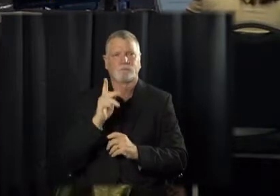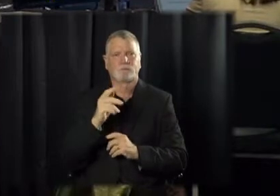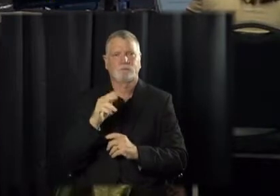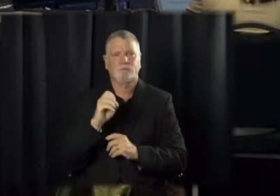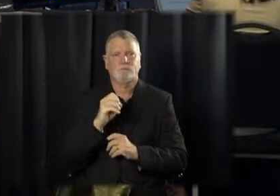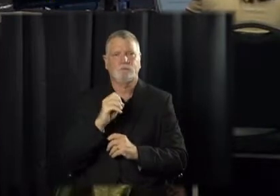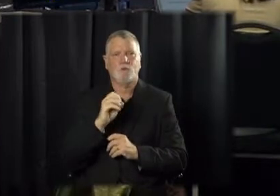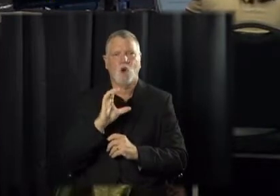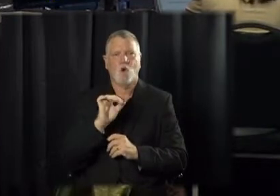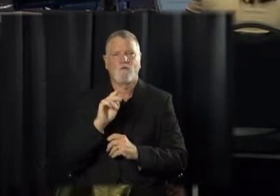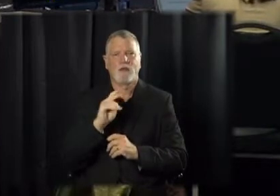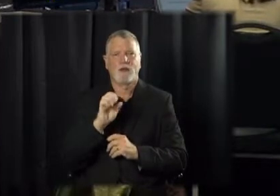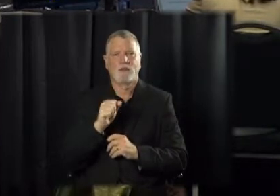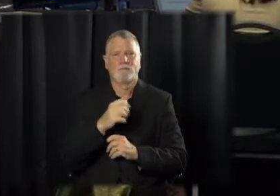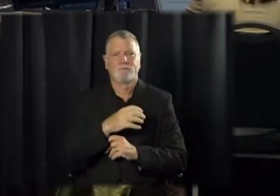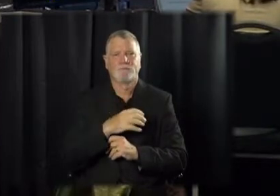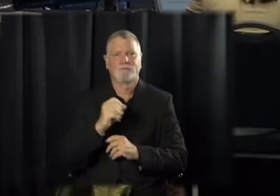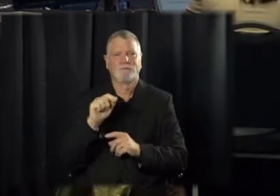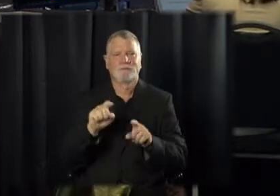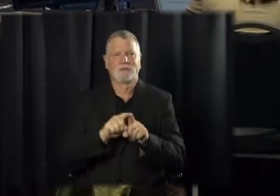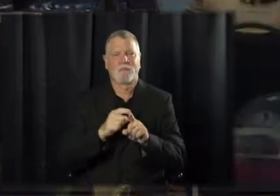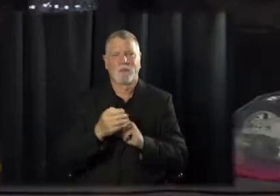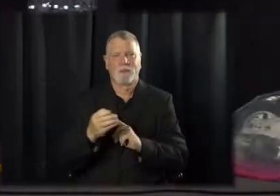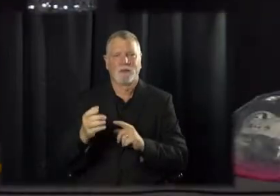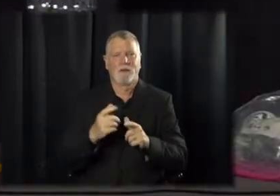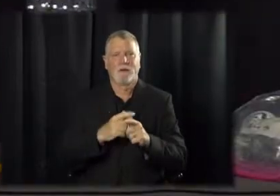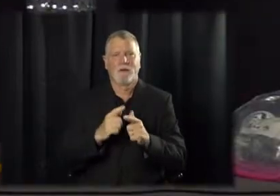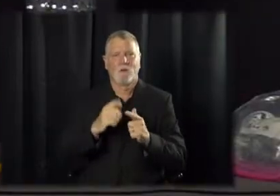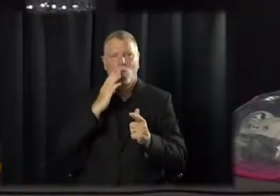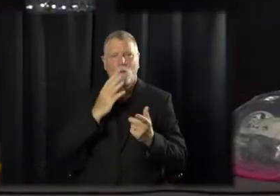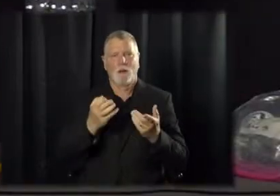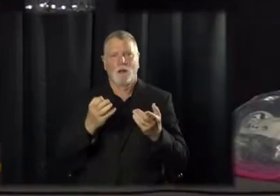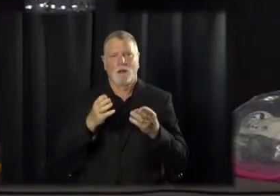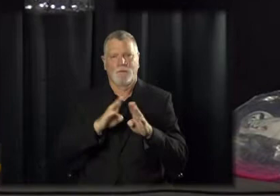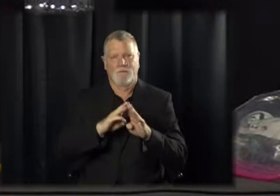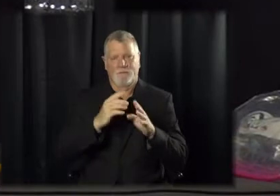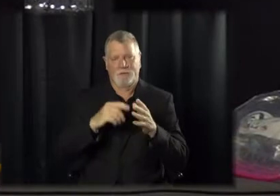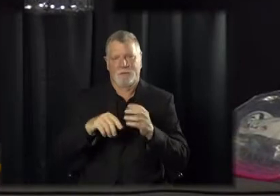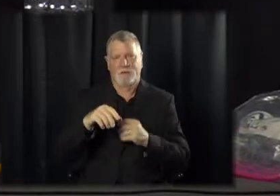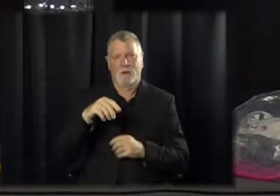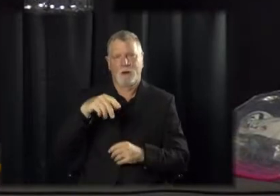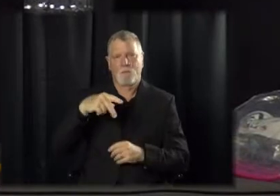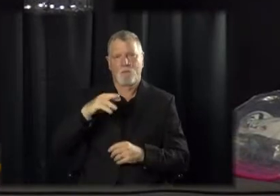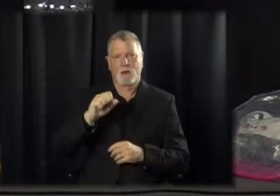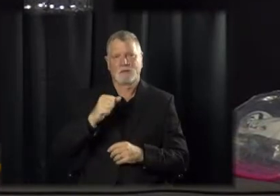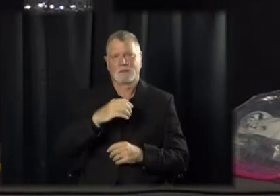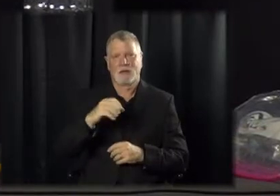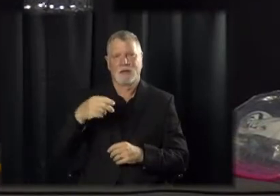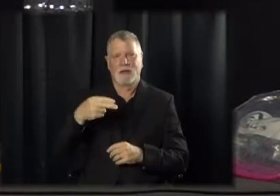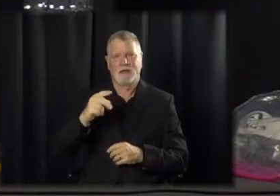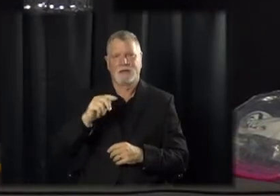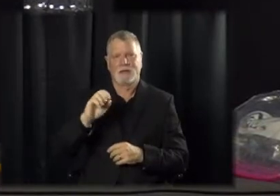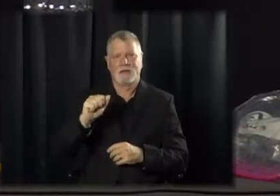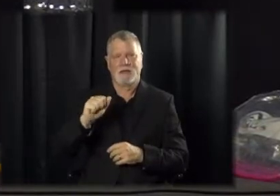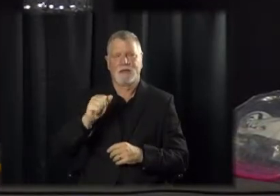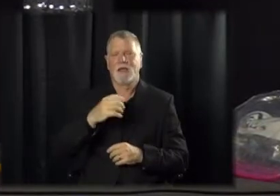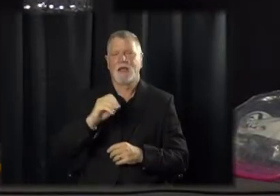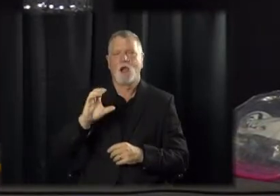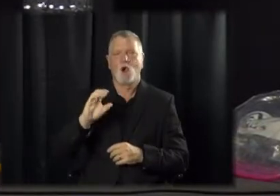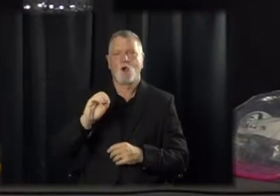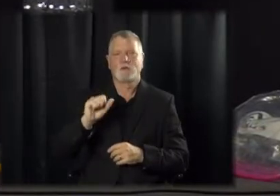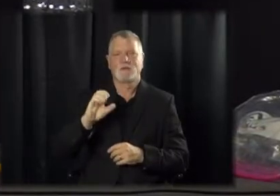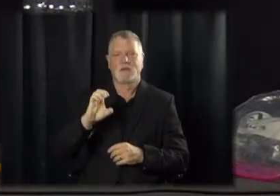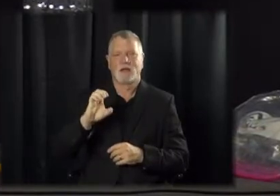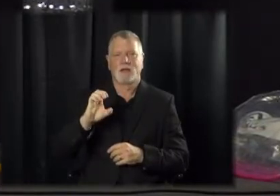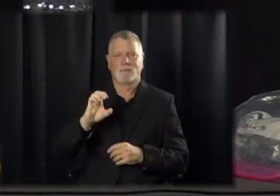and Coffina, same thing, and then we'll conclude with Prasa, HTA, and Kosak. So